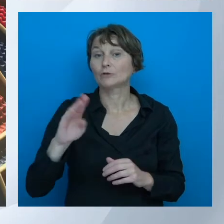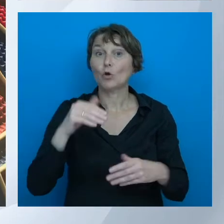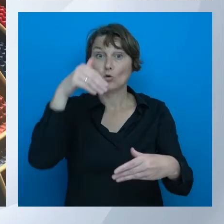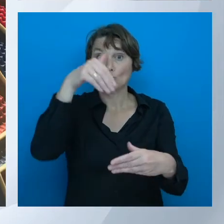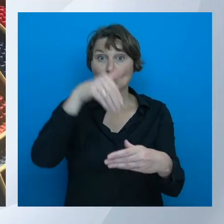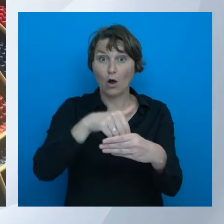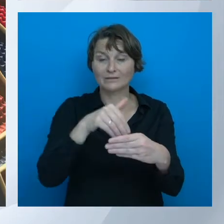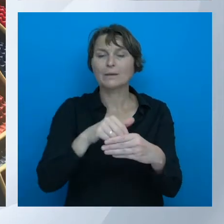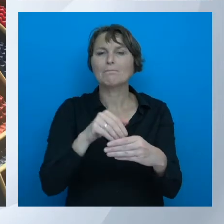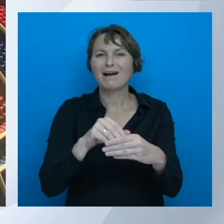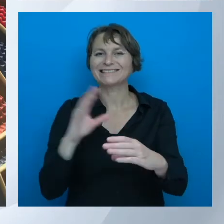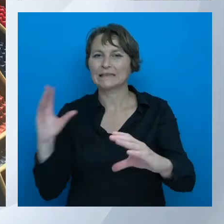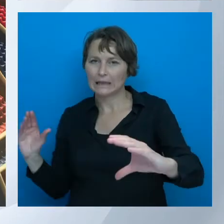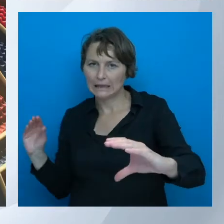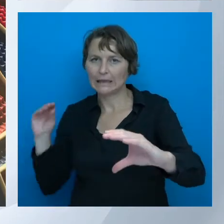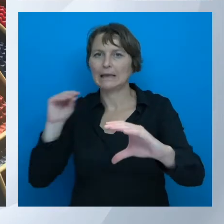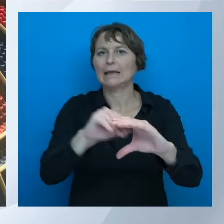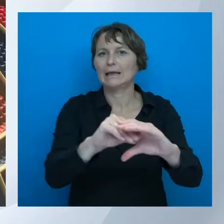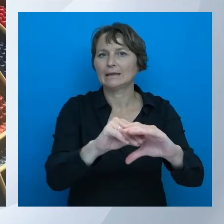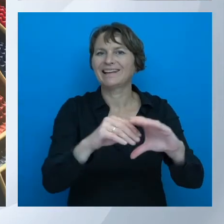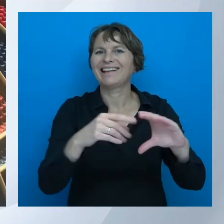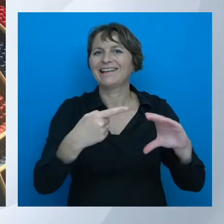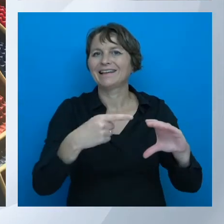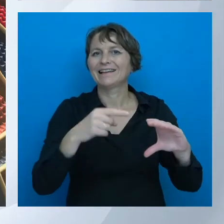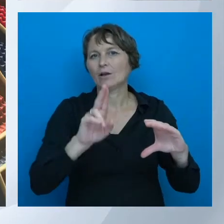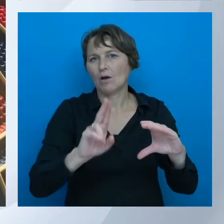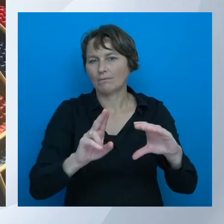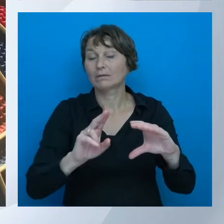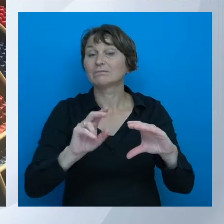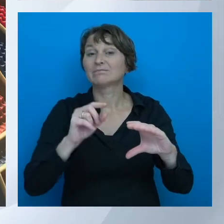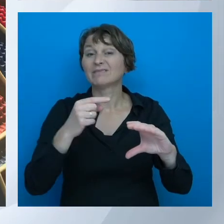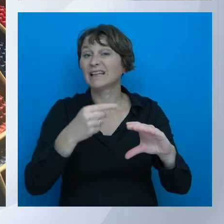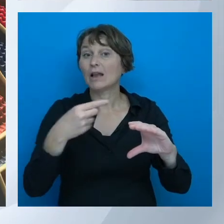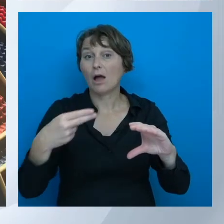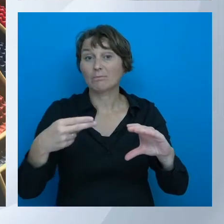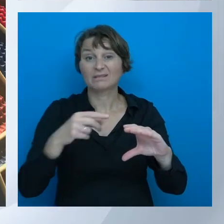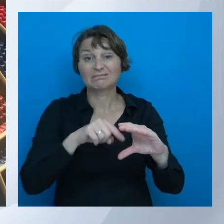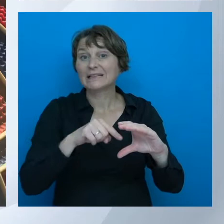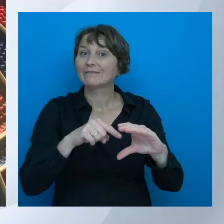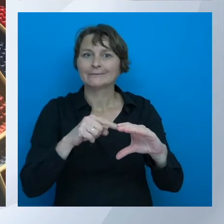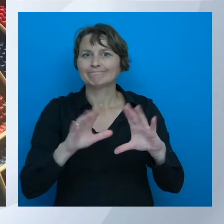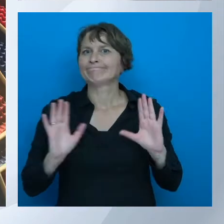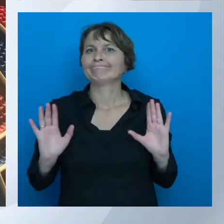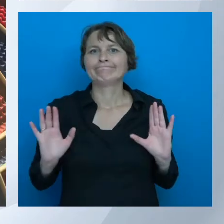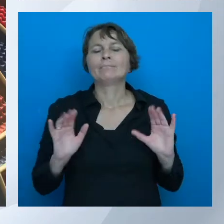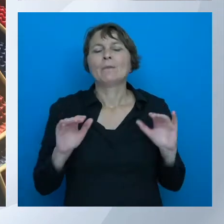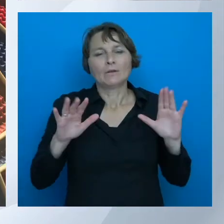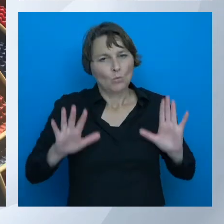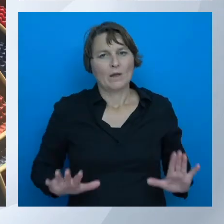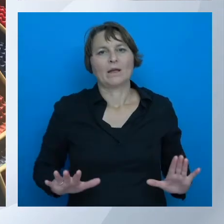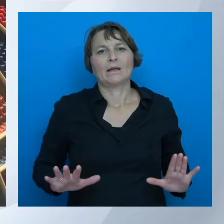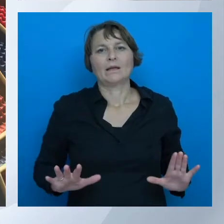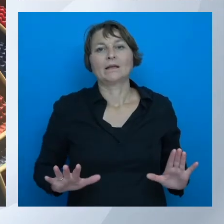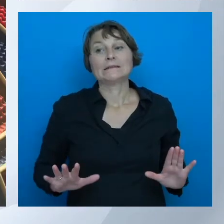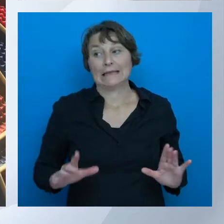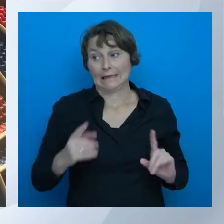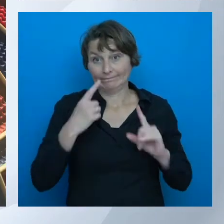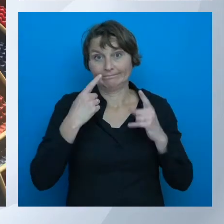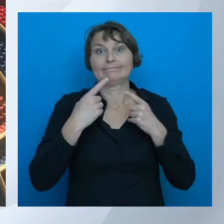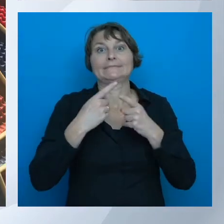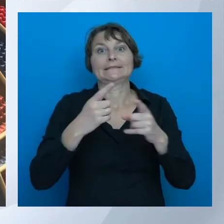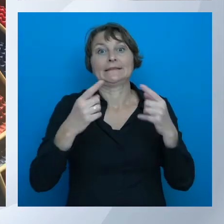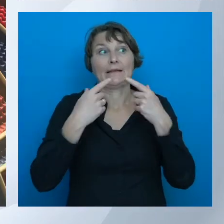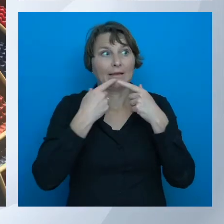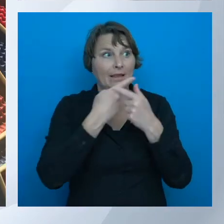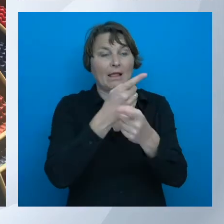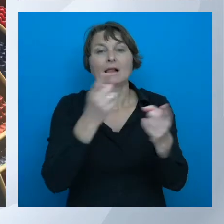you're not comfortable putting your content in GitHub, then you have either to wait, because they did announce that they are supporting Azure DevOps